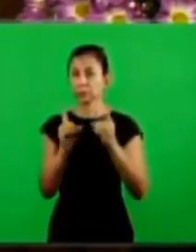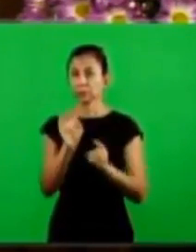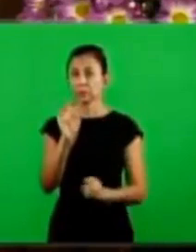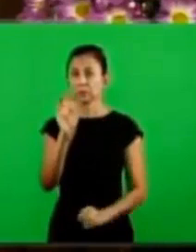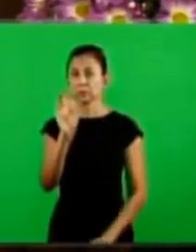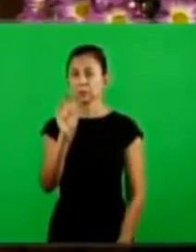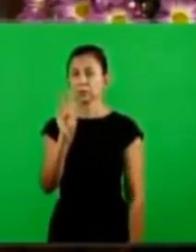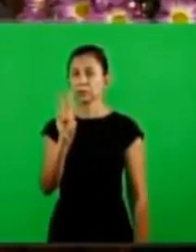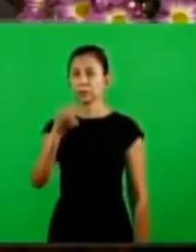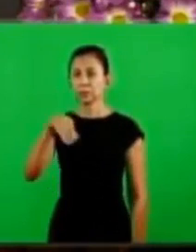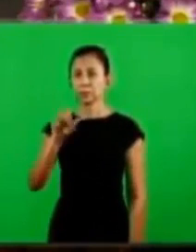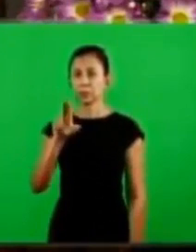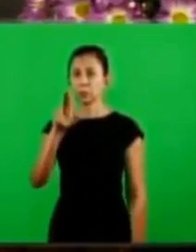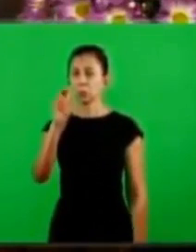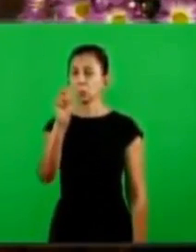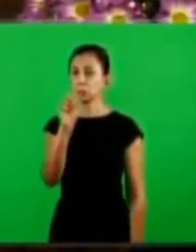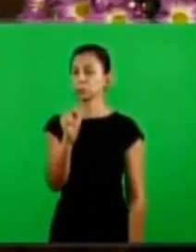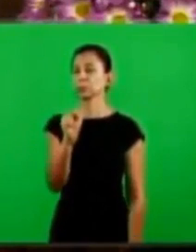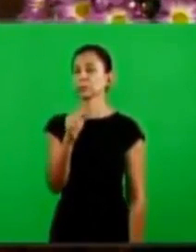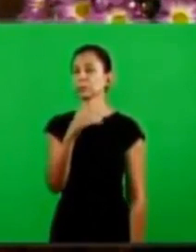of Emmaus.